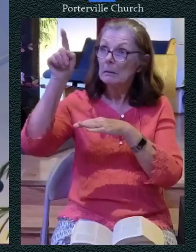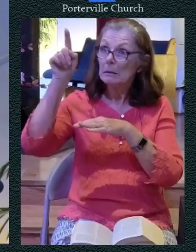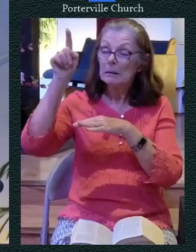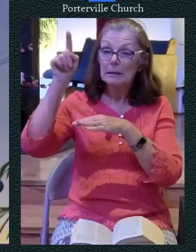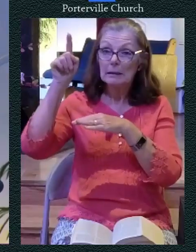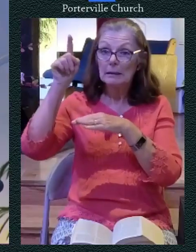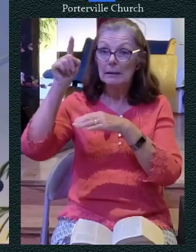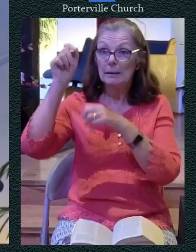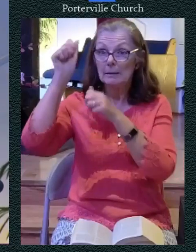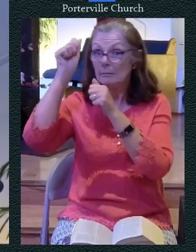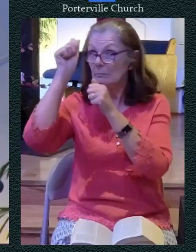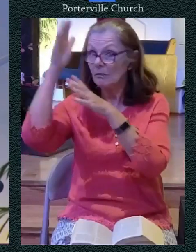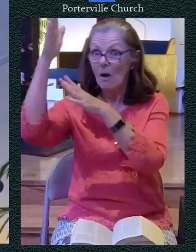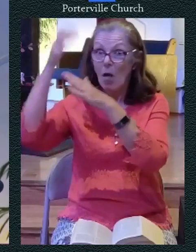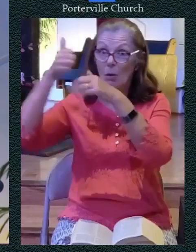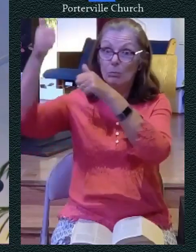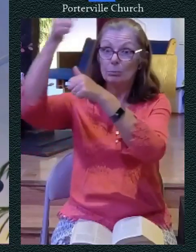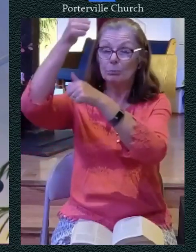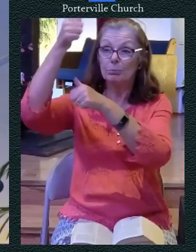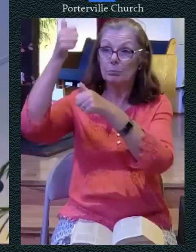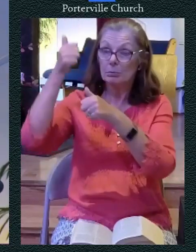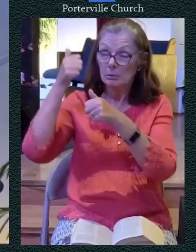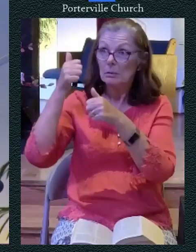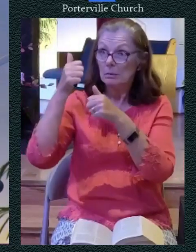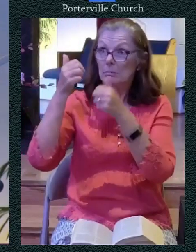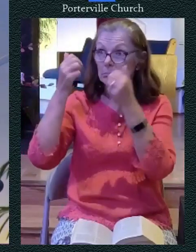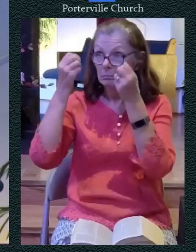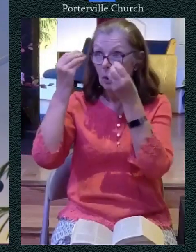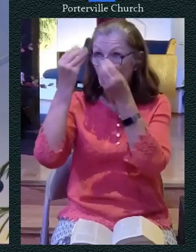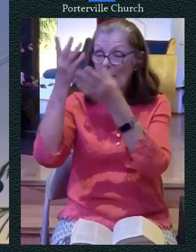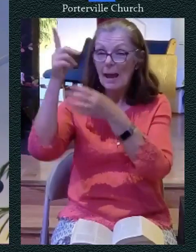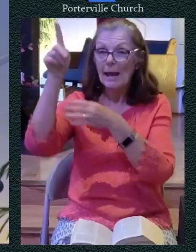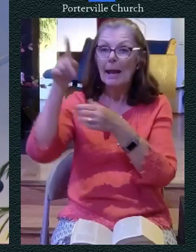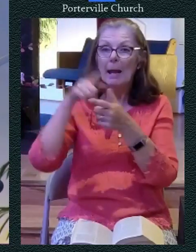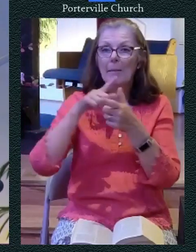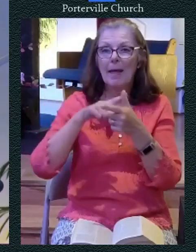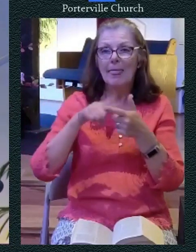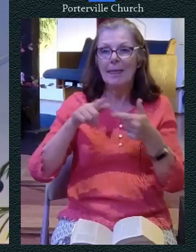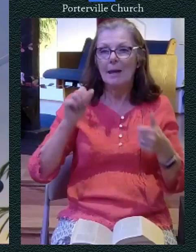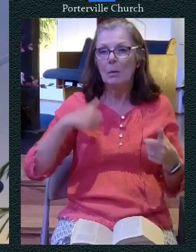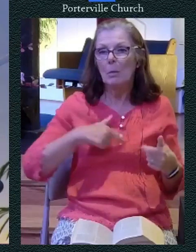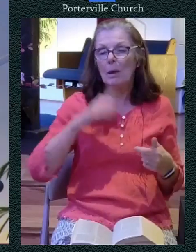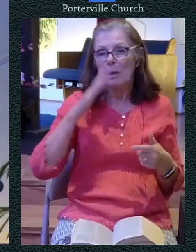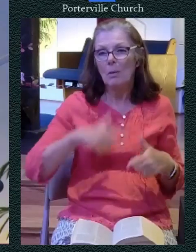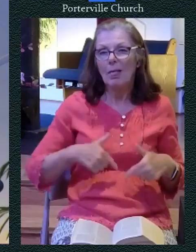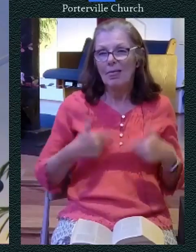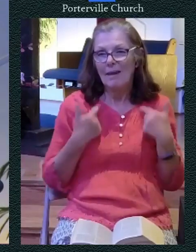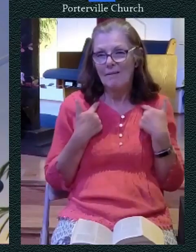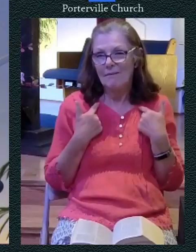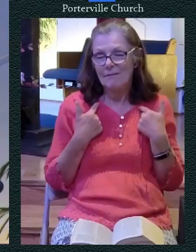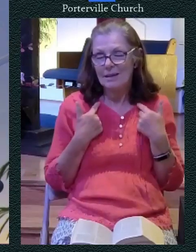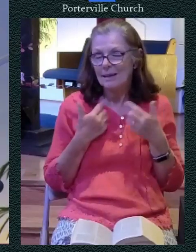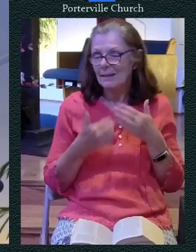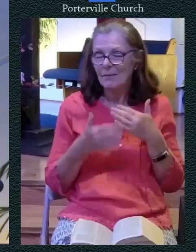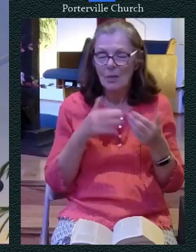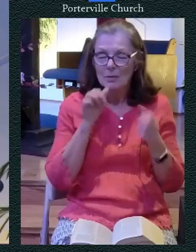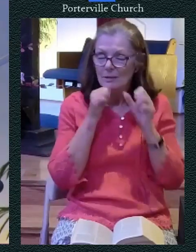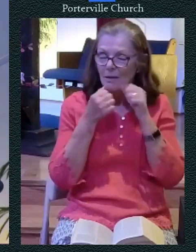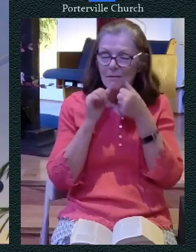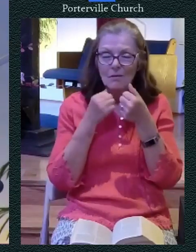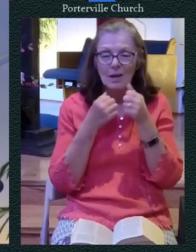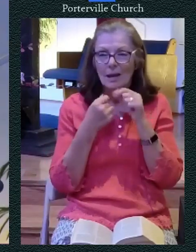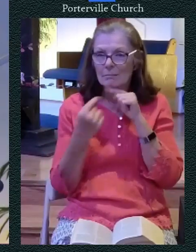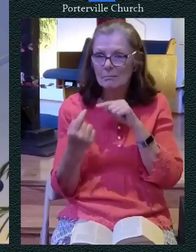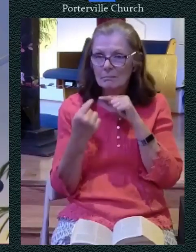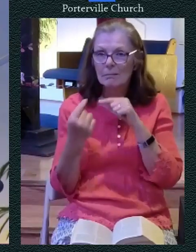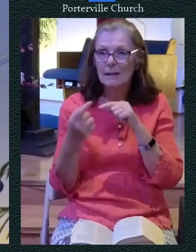live? What's it mean to be subject in the context of chastening and trial? Well, it means to accept